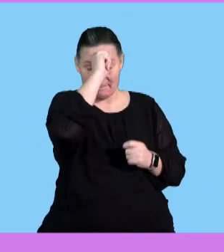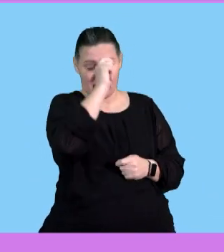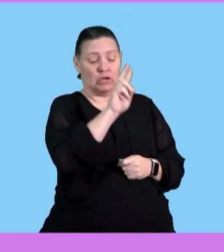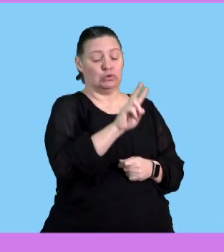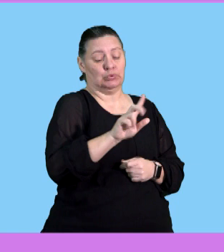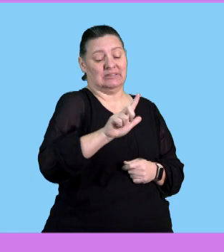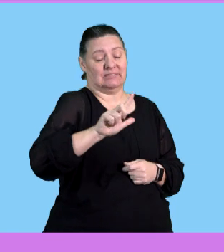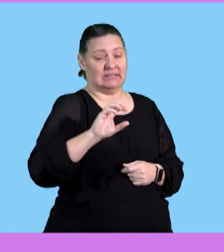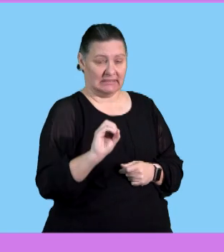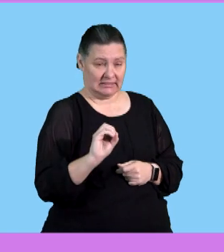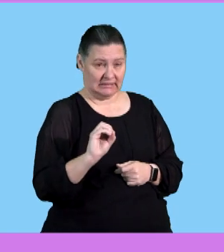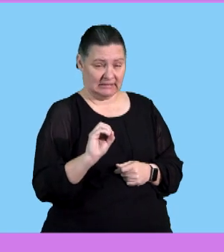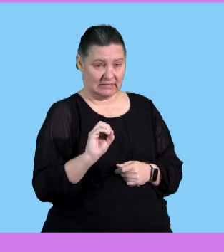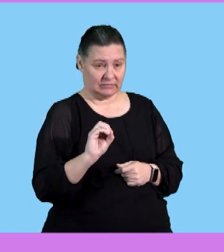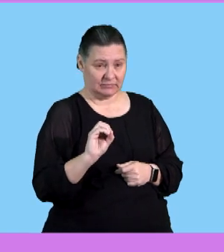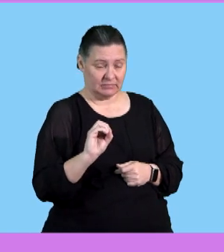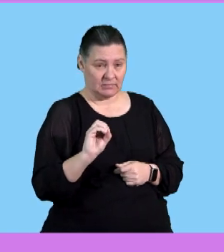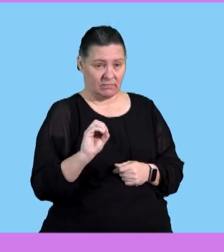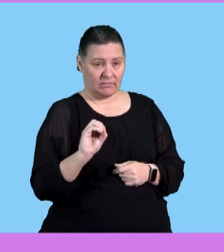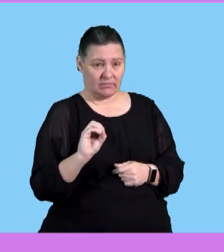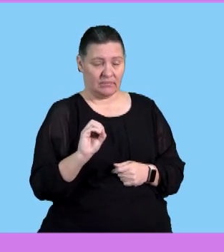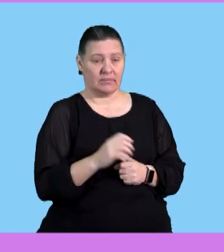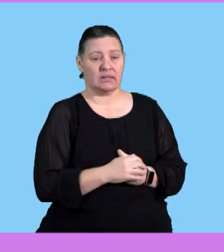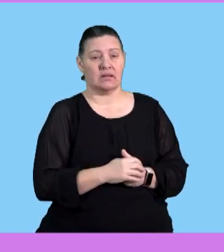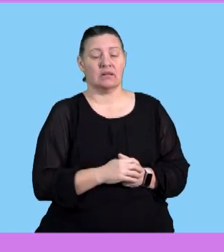cap. A cap, it costs